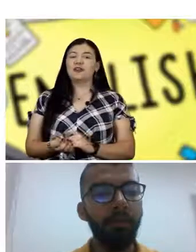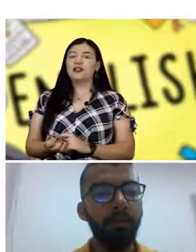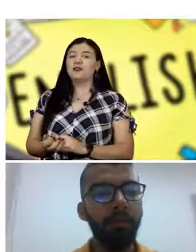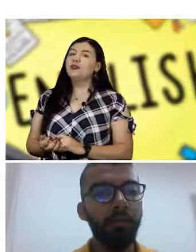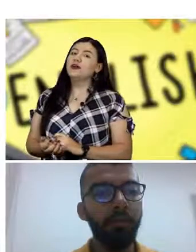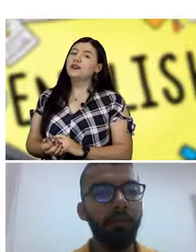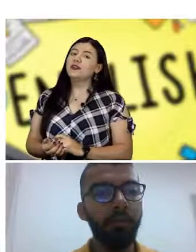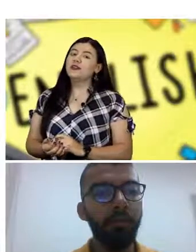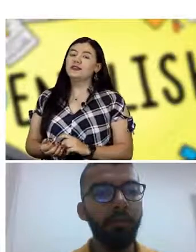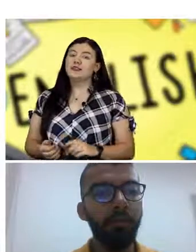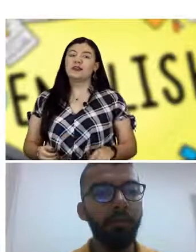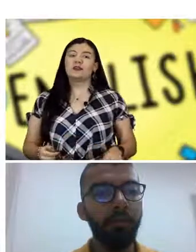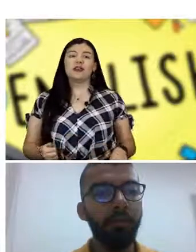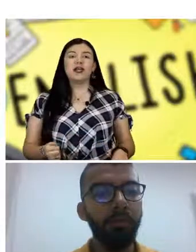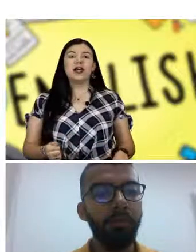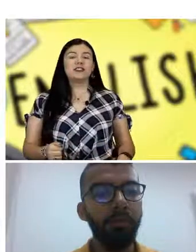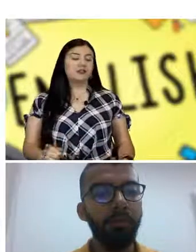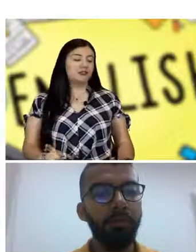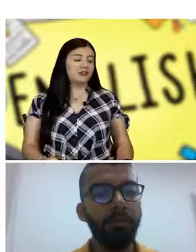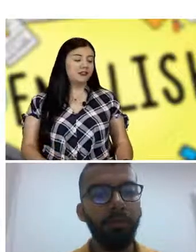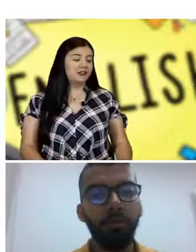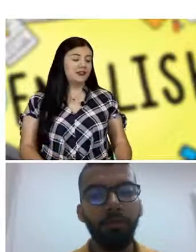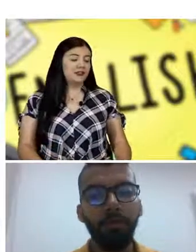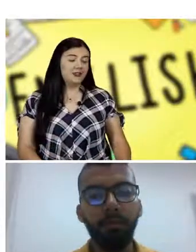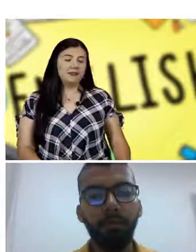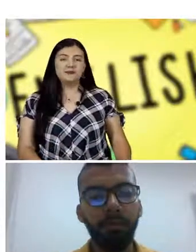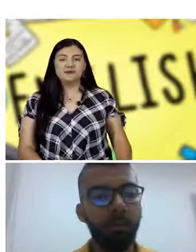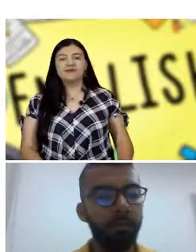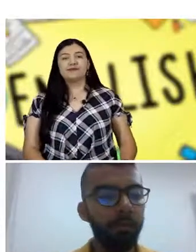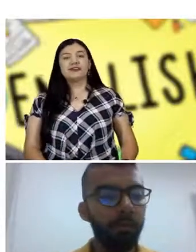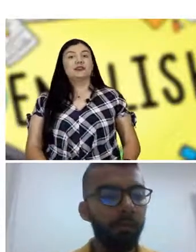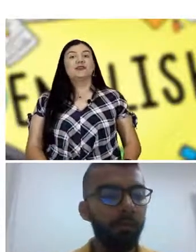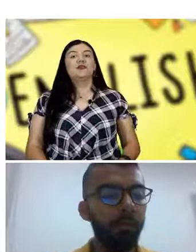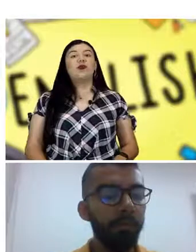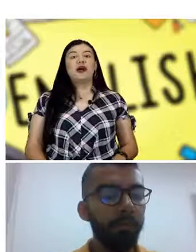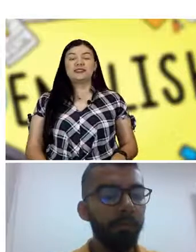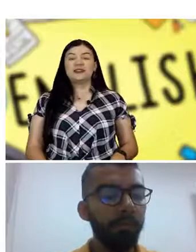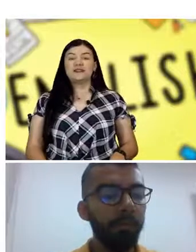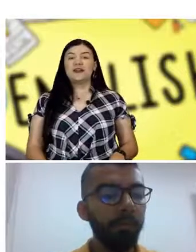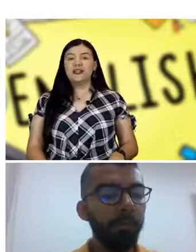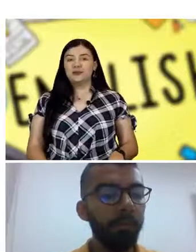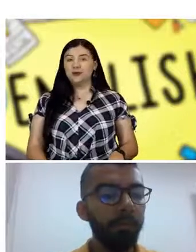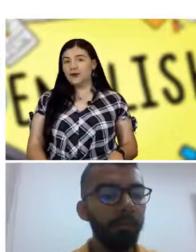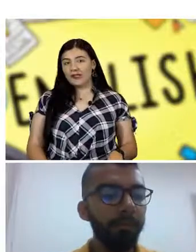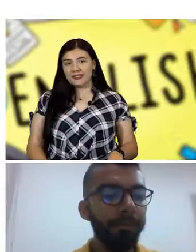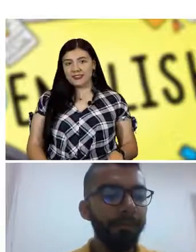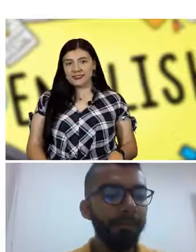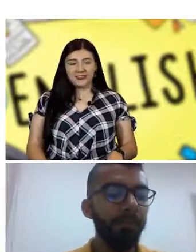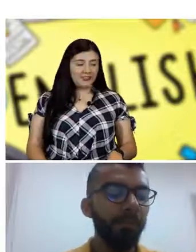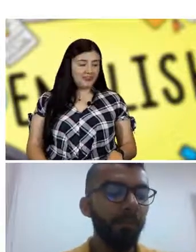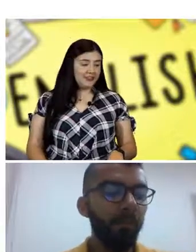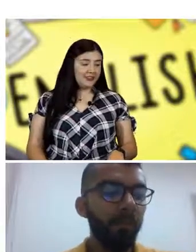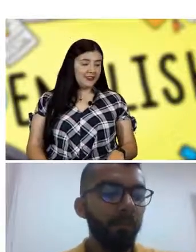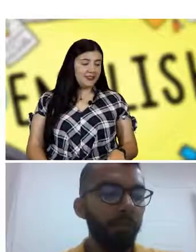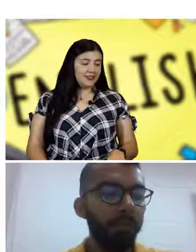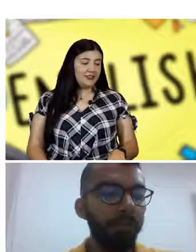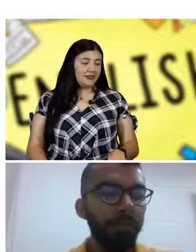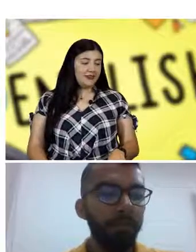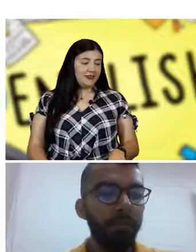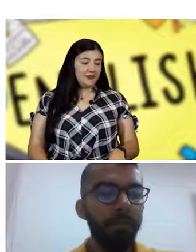is the correct one? The correct answer? Who has this final point?